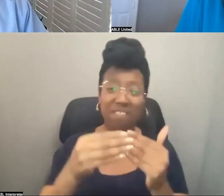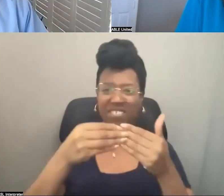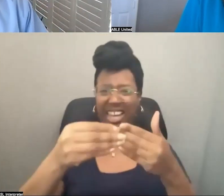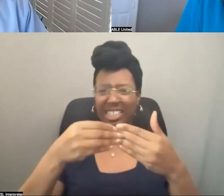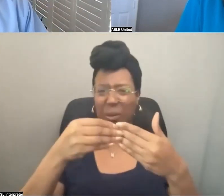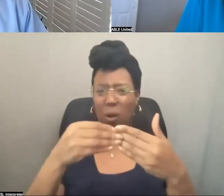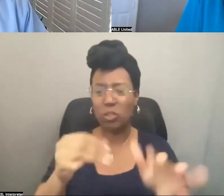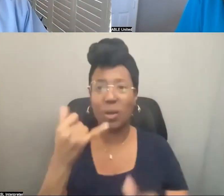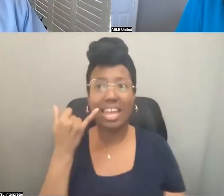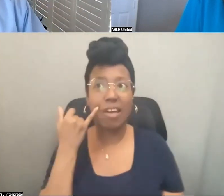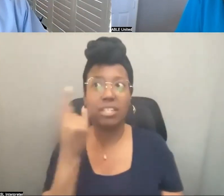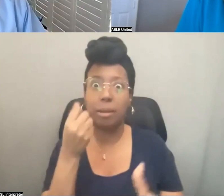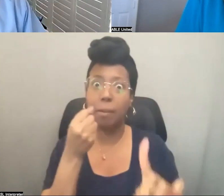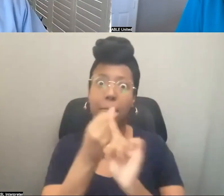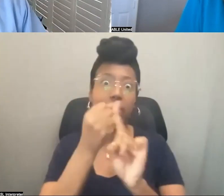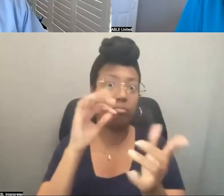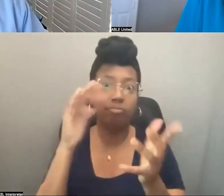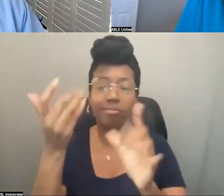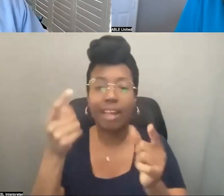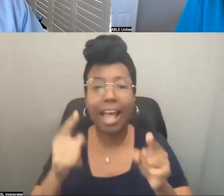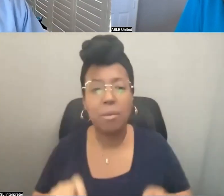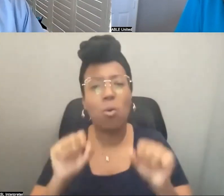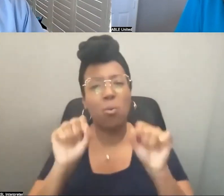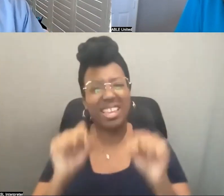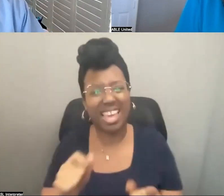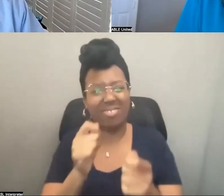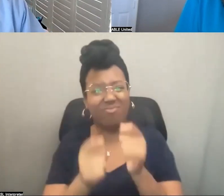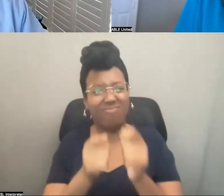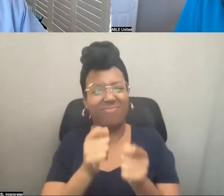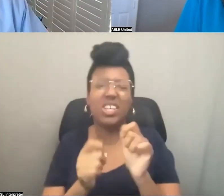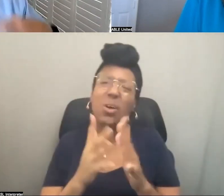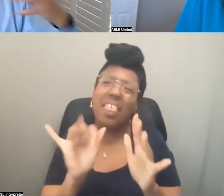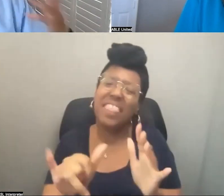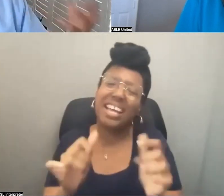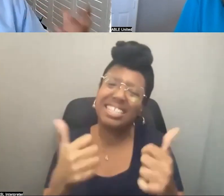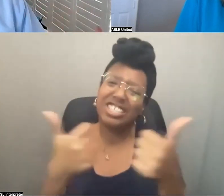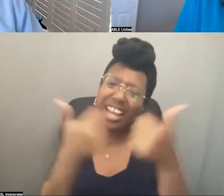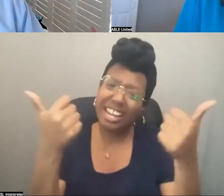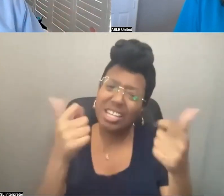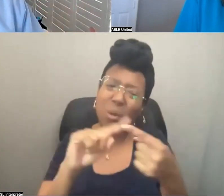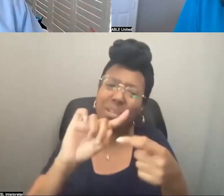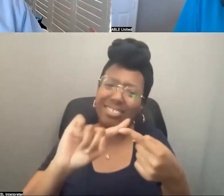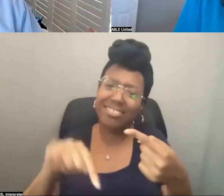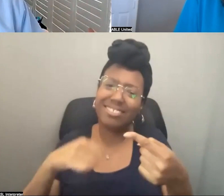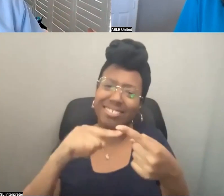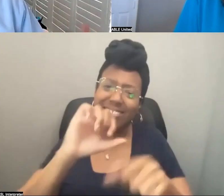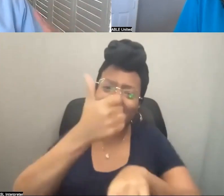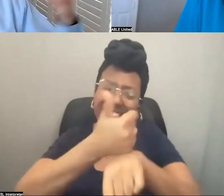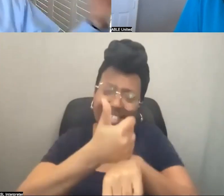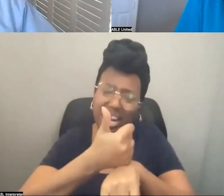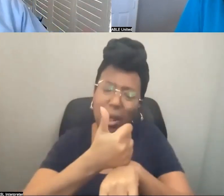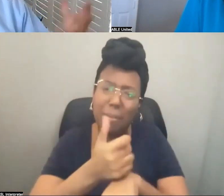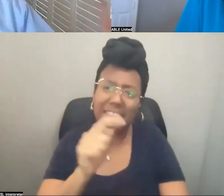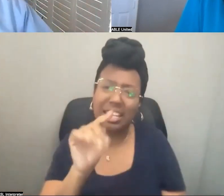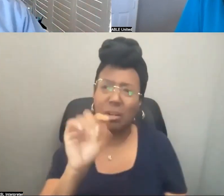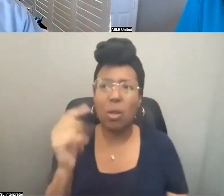something really unanticipated comes up. And that's the challenge really in drafting special needs trusts. There's such a long-term plan. We've